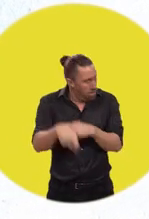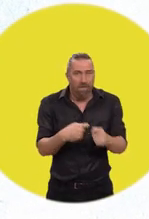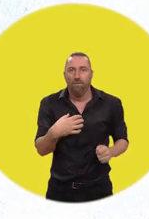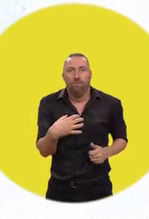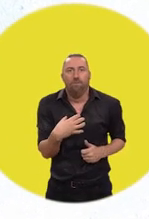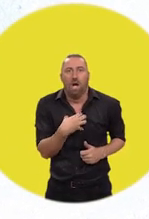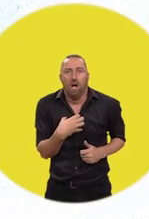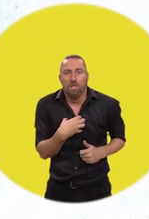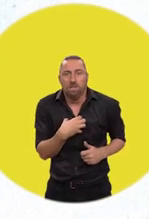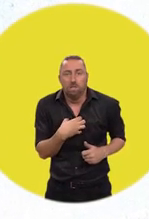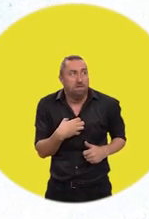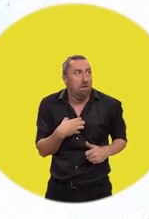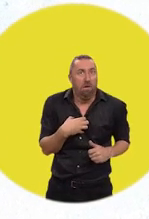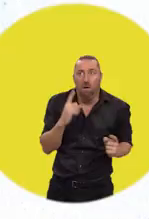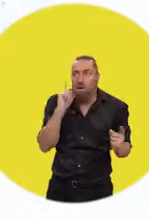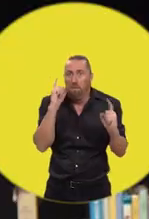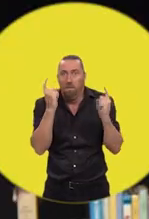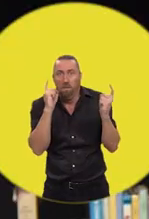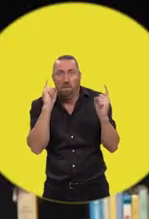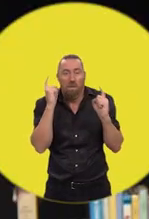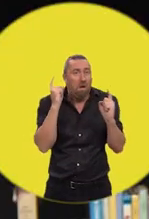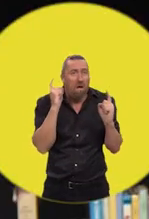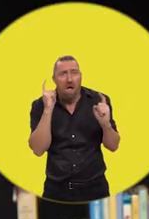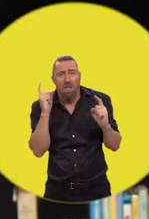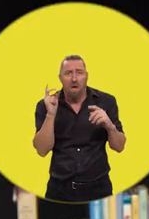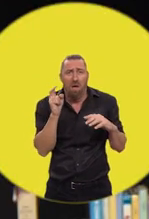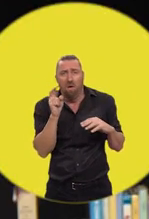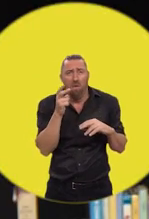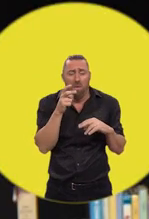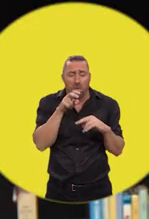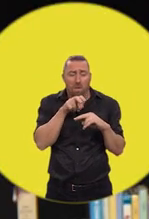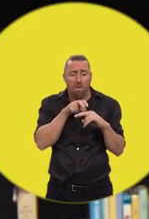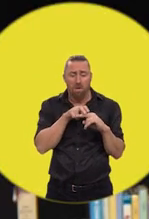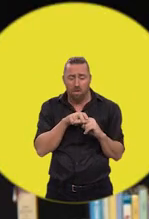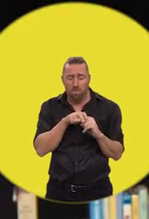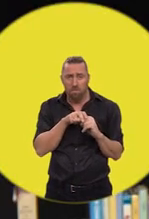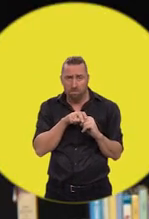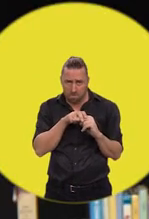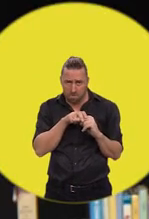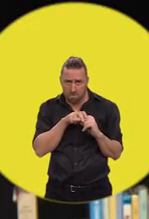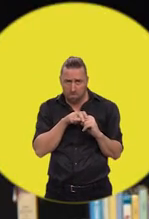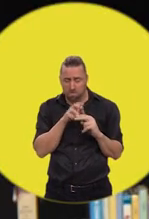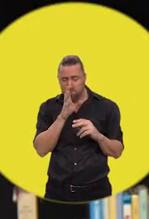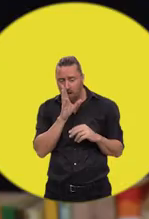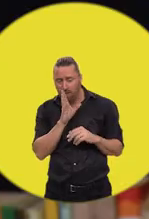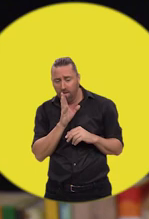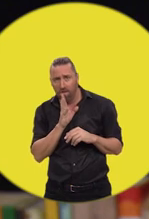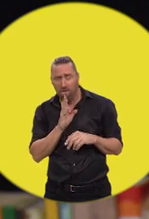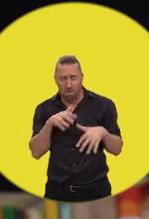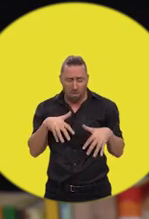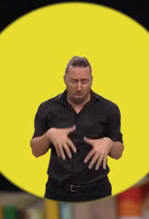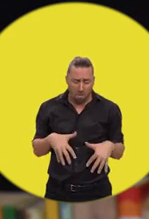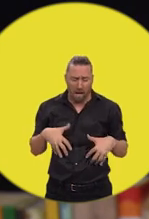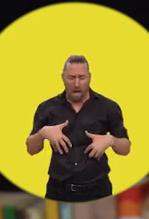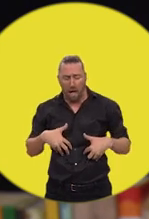felt frightened and scared. And soon she found herself pooped